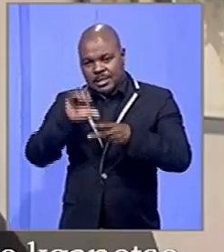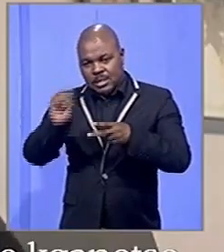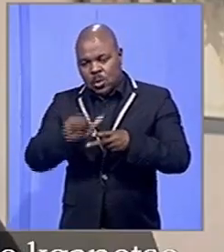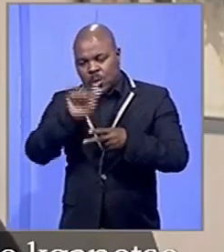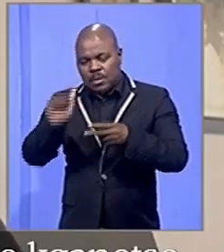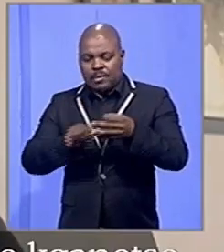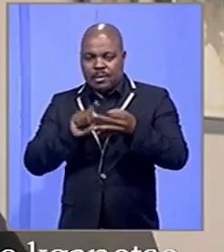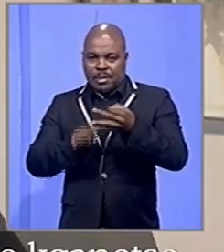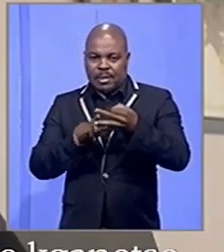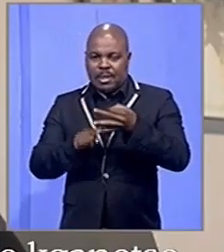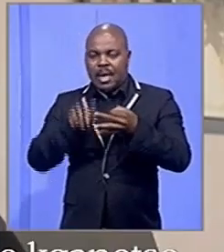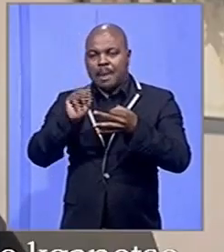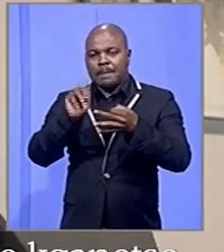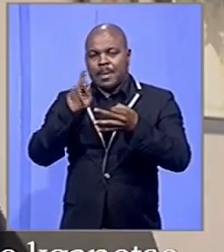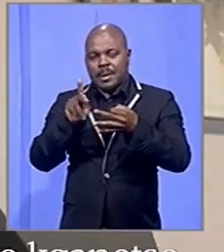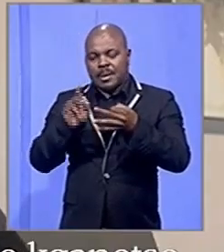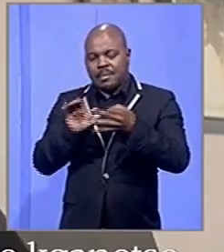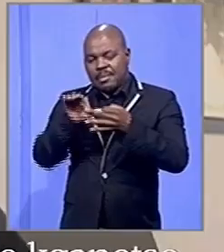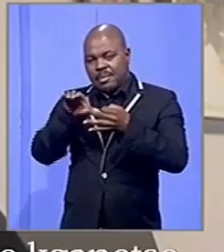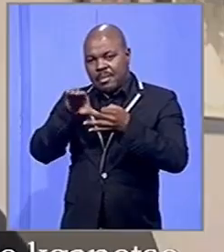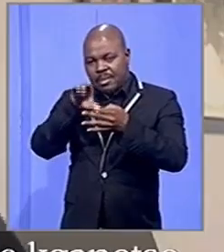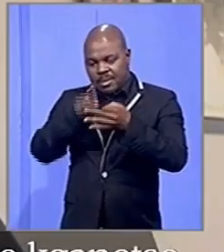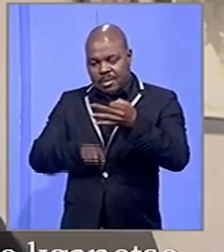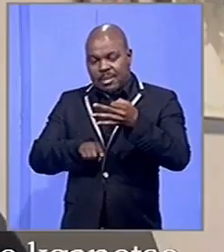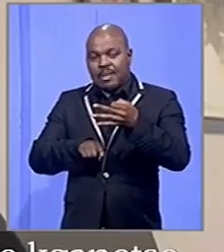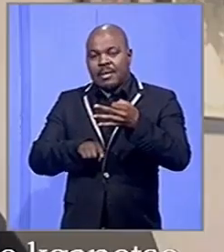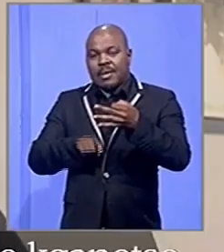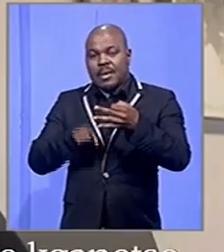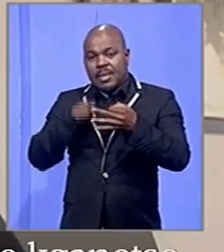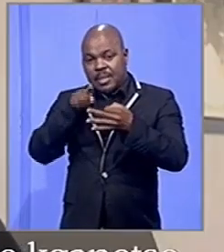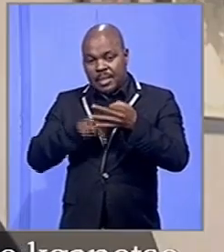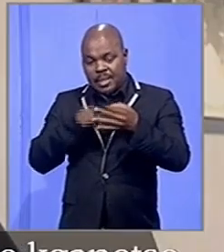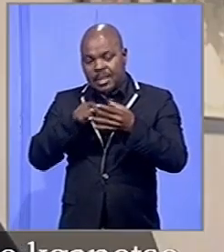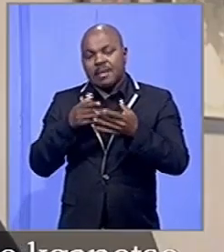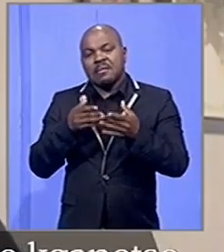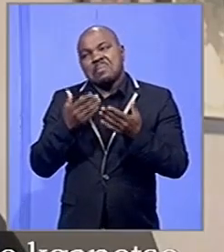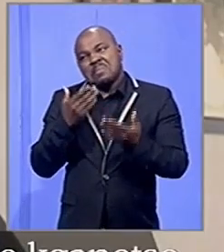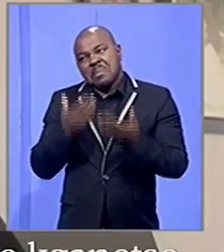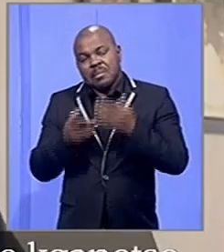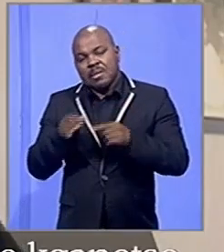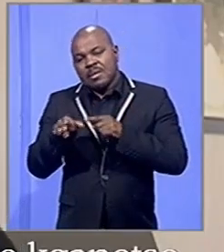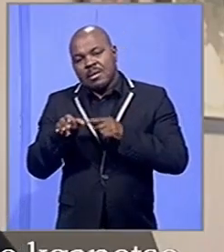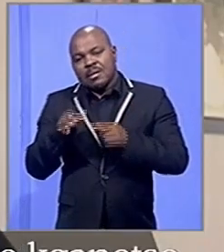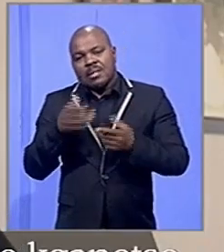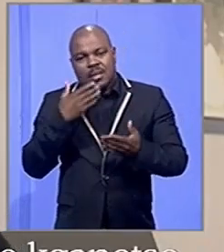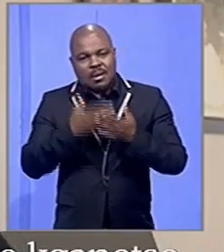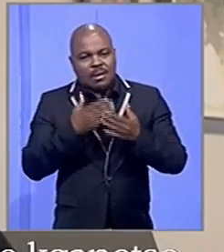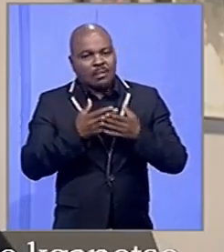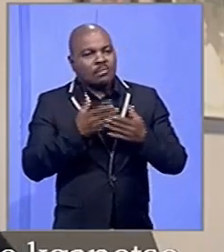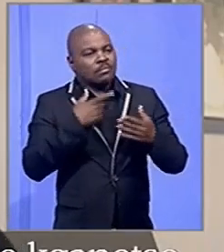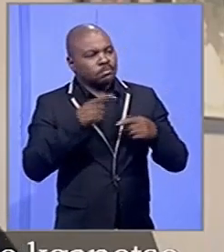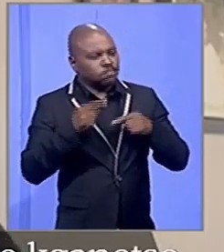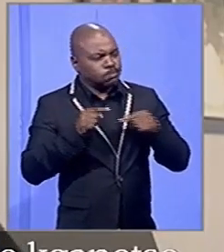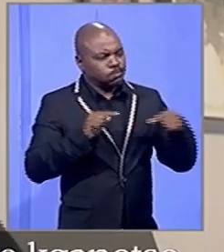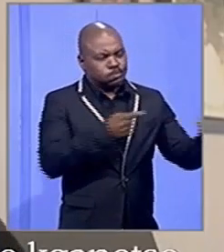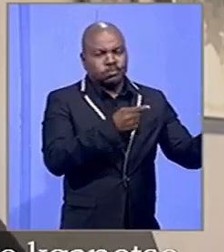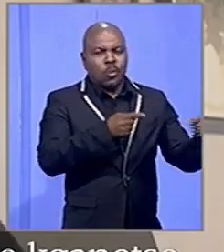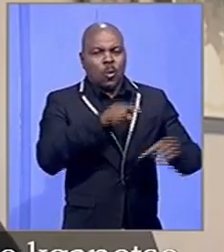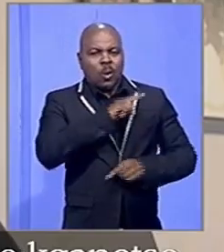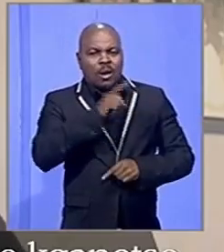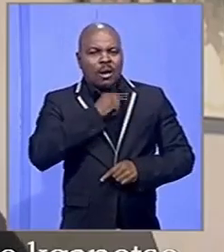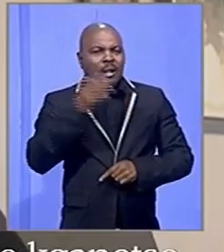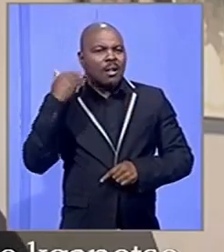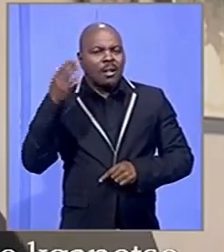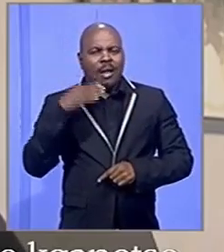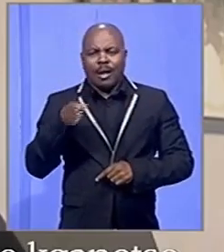and MK Party. These are some of the parties that might be replacing that vacuum that now has been